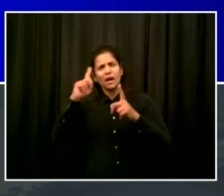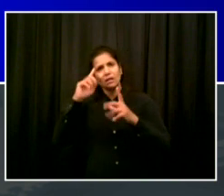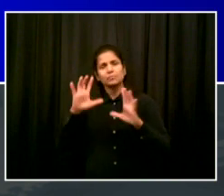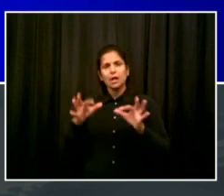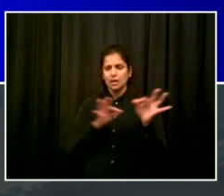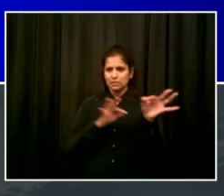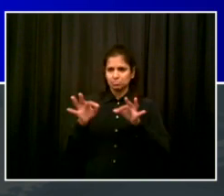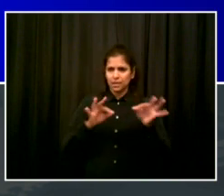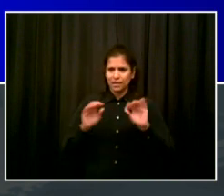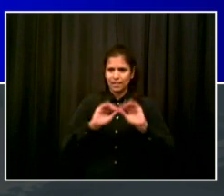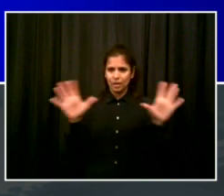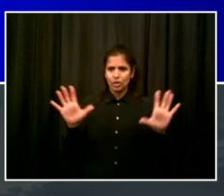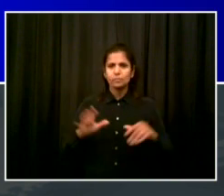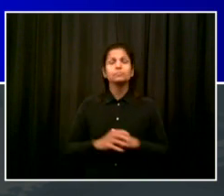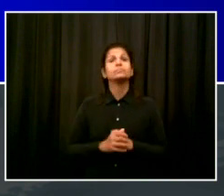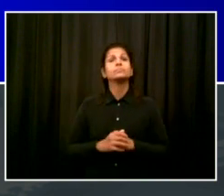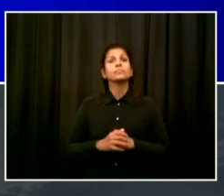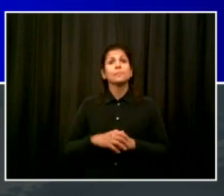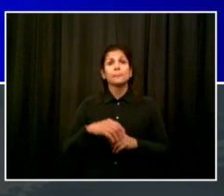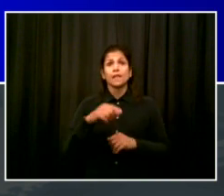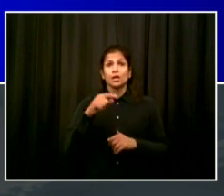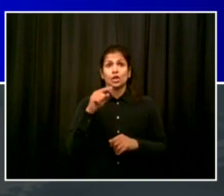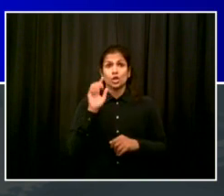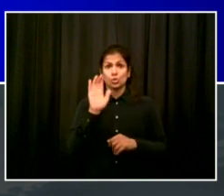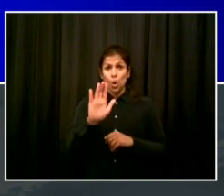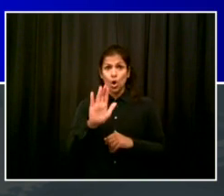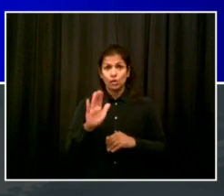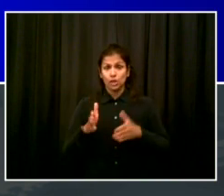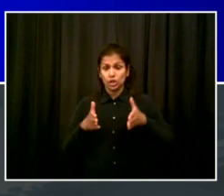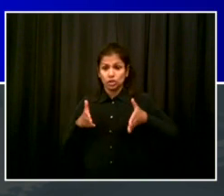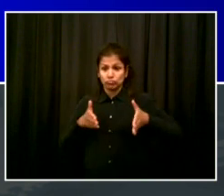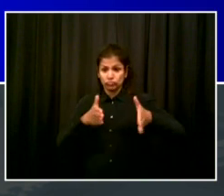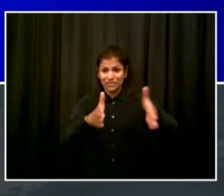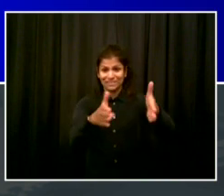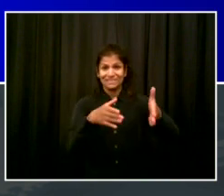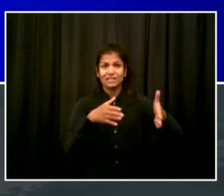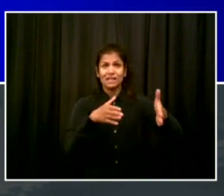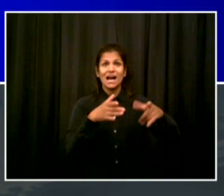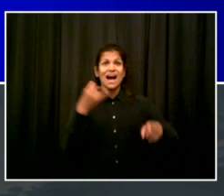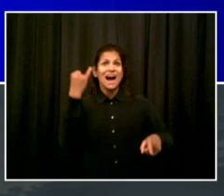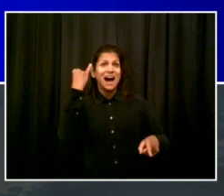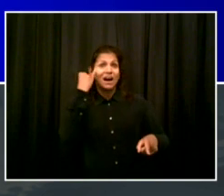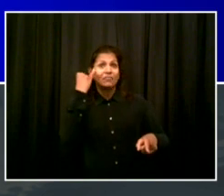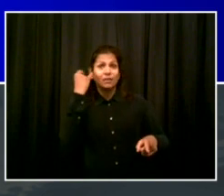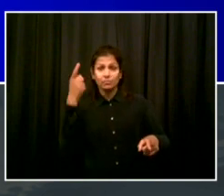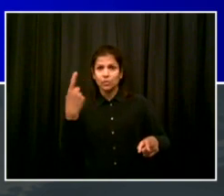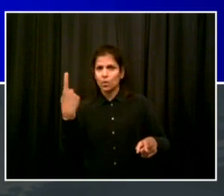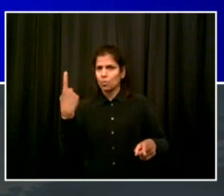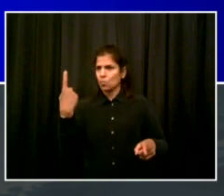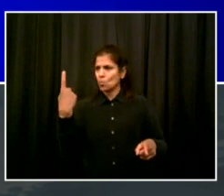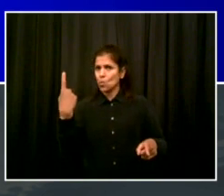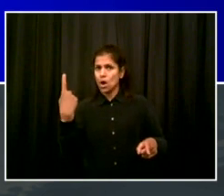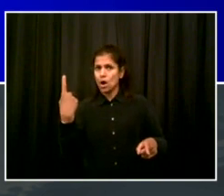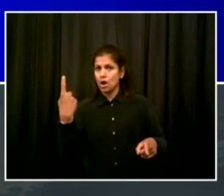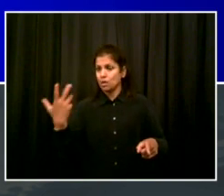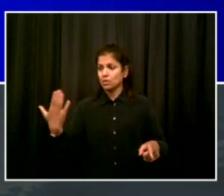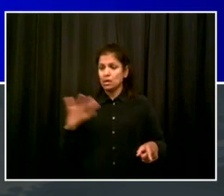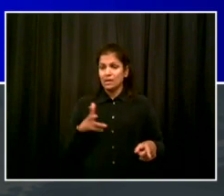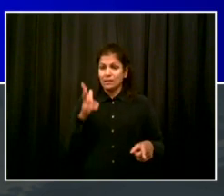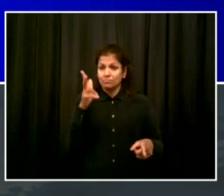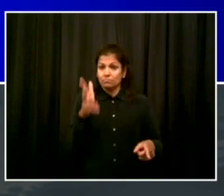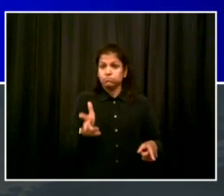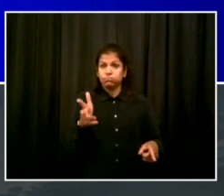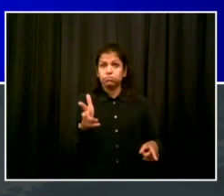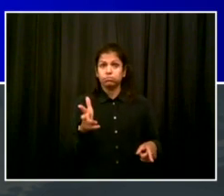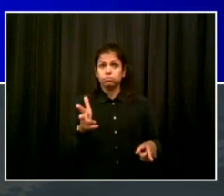you typically just move your car once a week on your side of the street, then just do as you would normally do with alternate side parking. If you're on one of